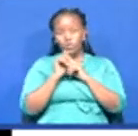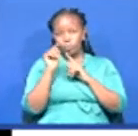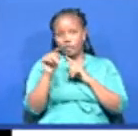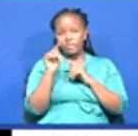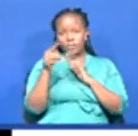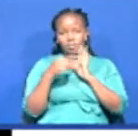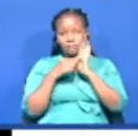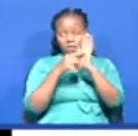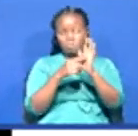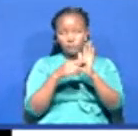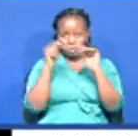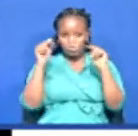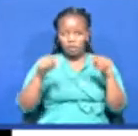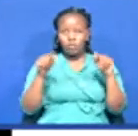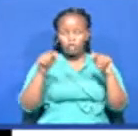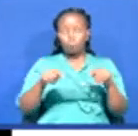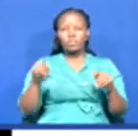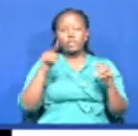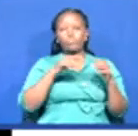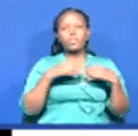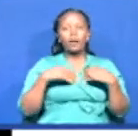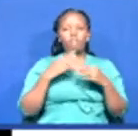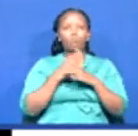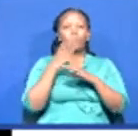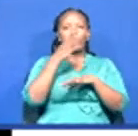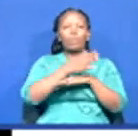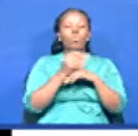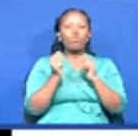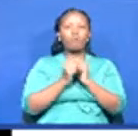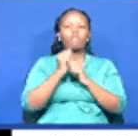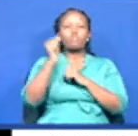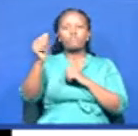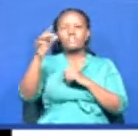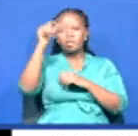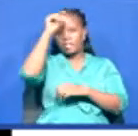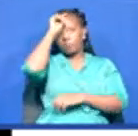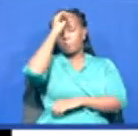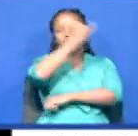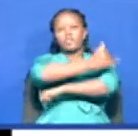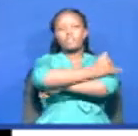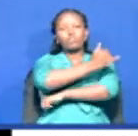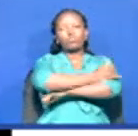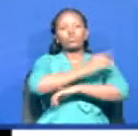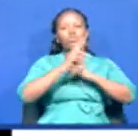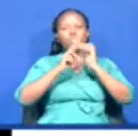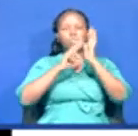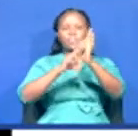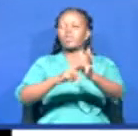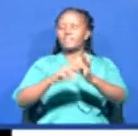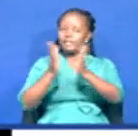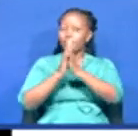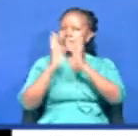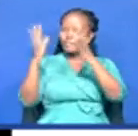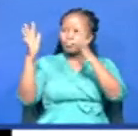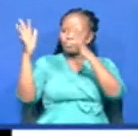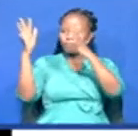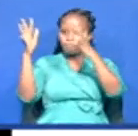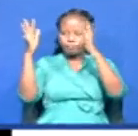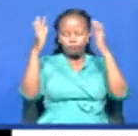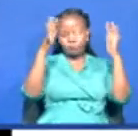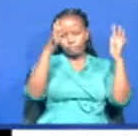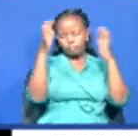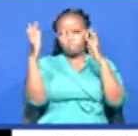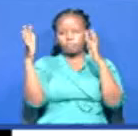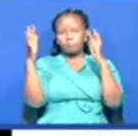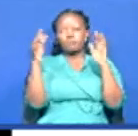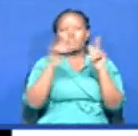today, we have more than 15 government institutions represented. Let's give them a loud of applause, please. And